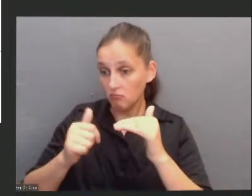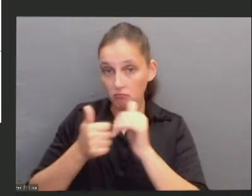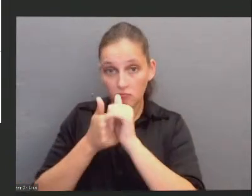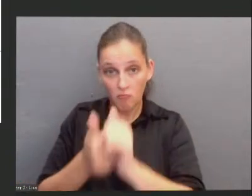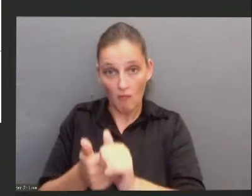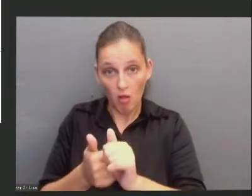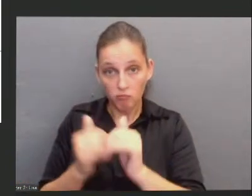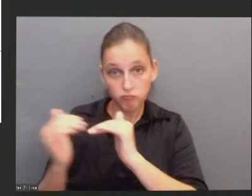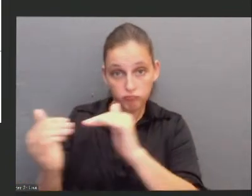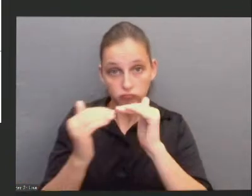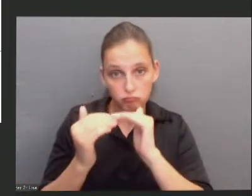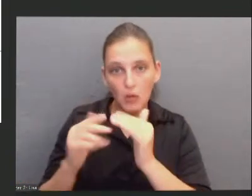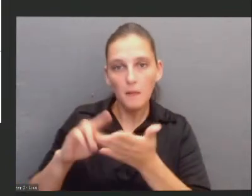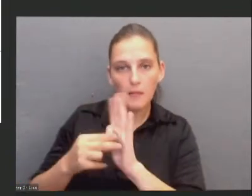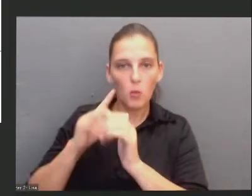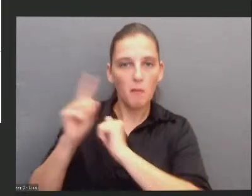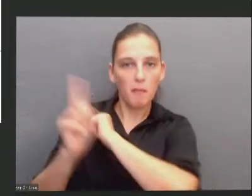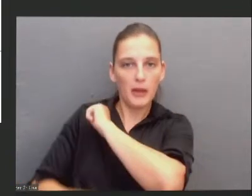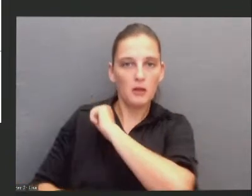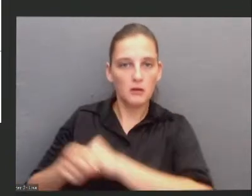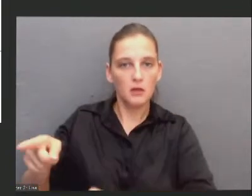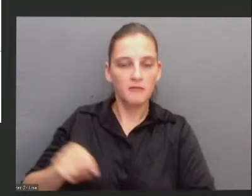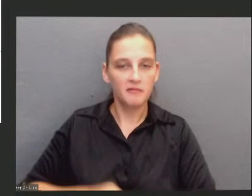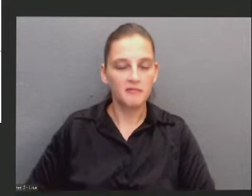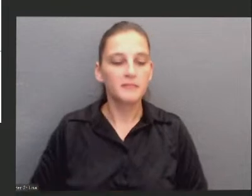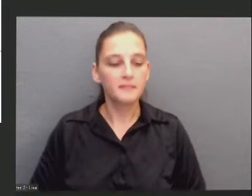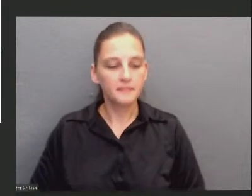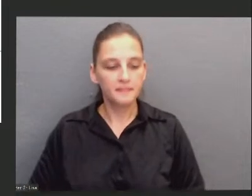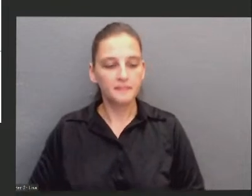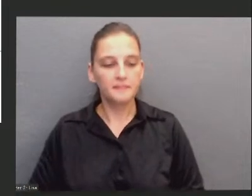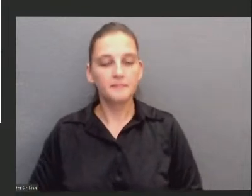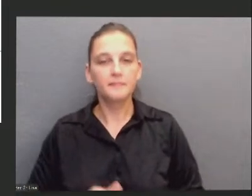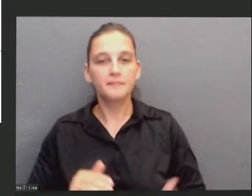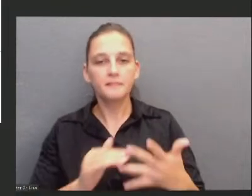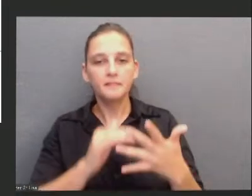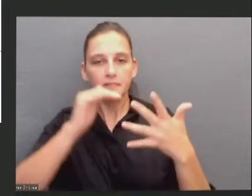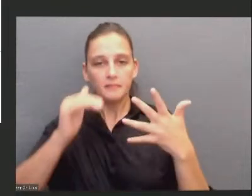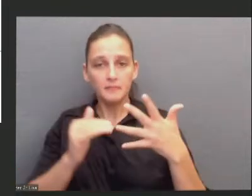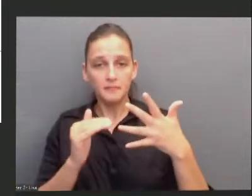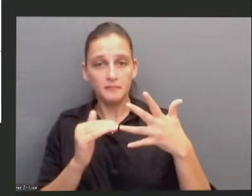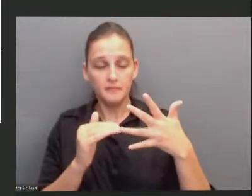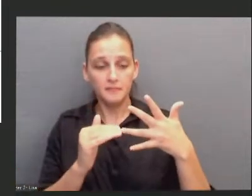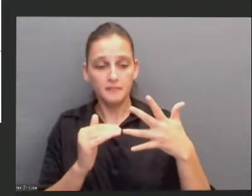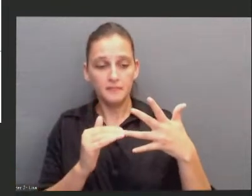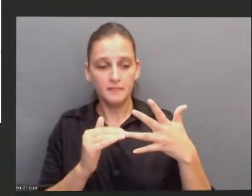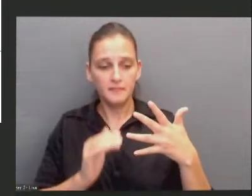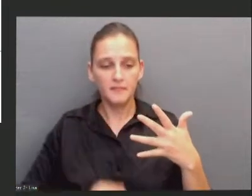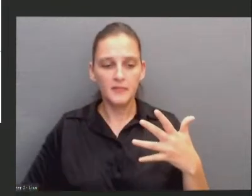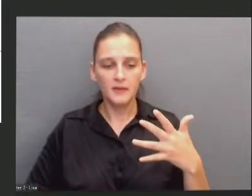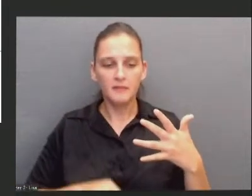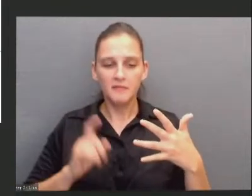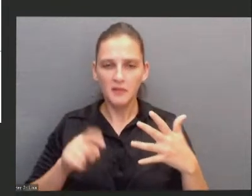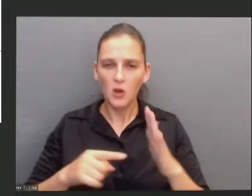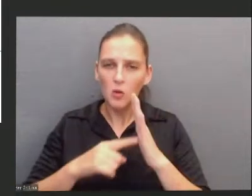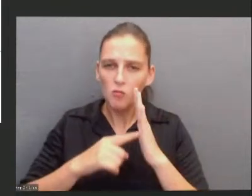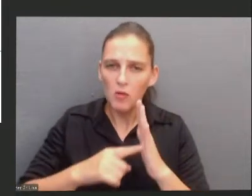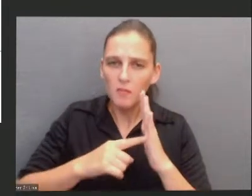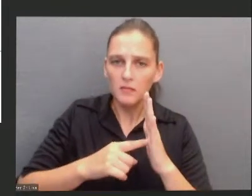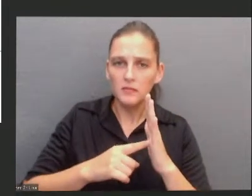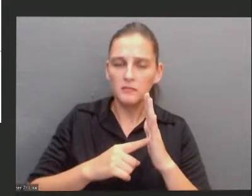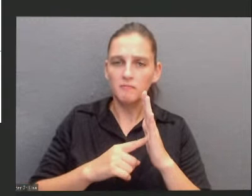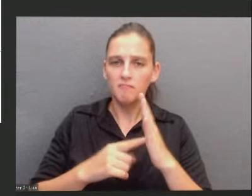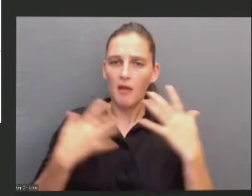this priority around accountability. The fourth priority is to invest in a representative healthcare workforce